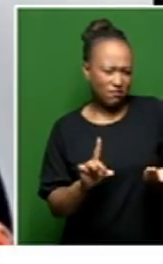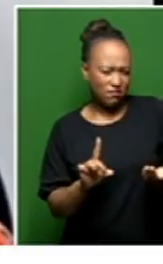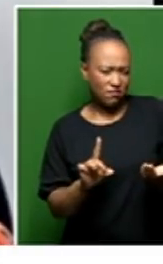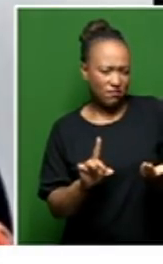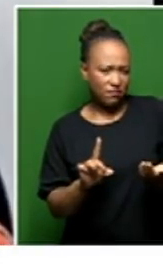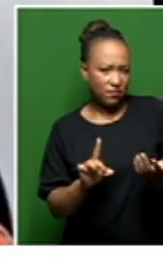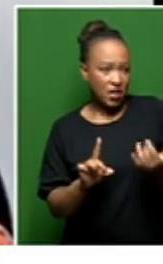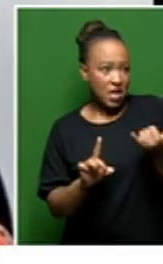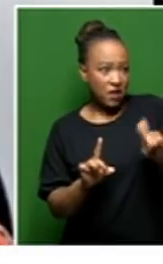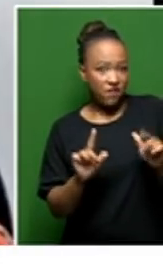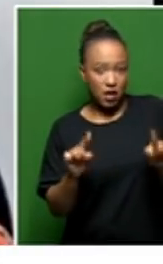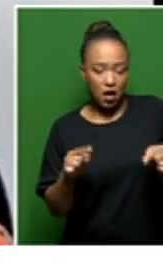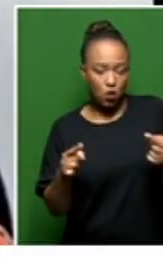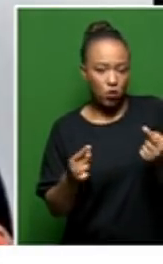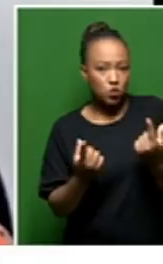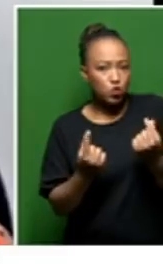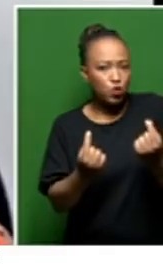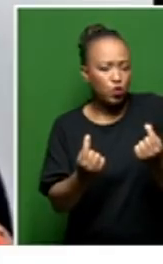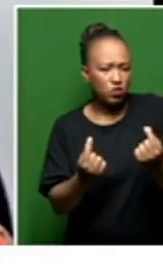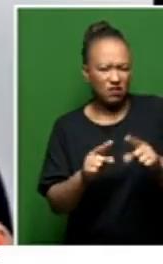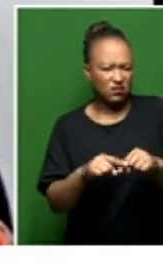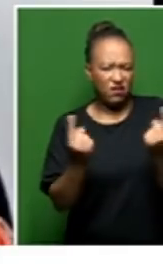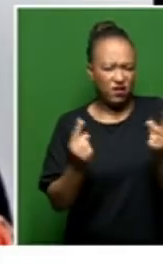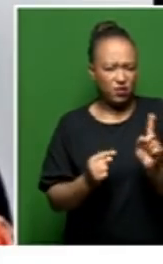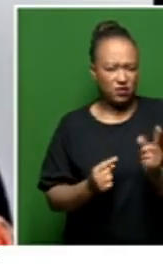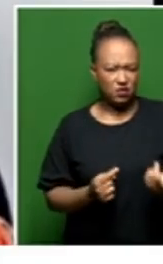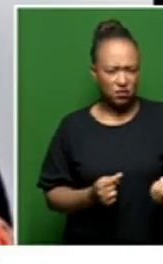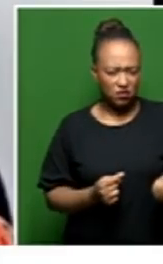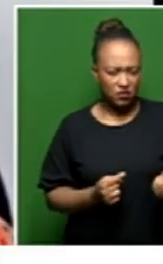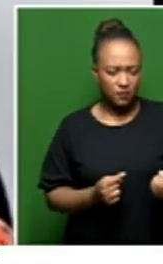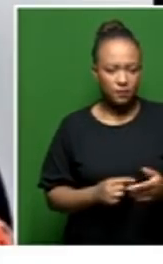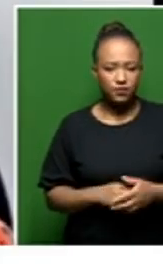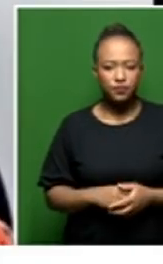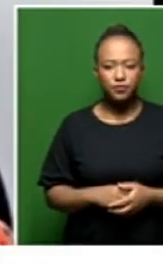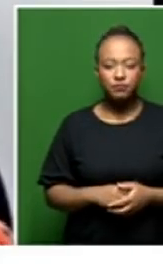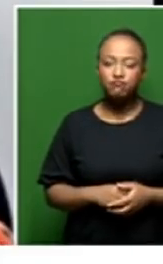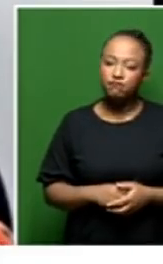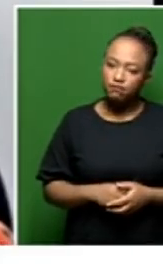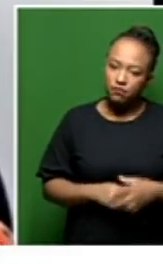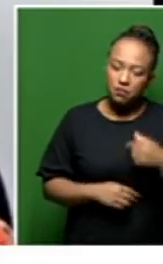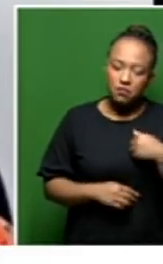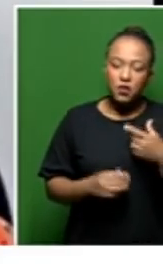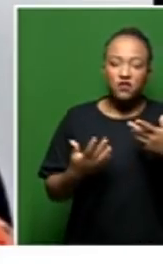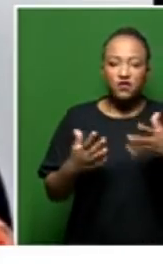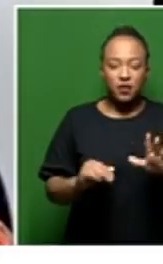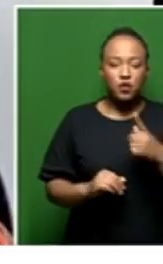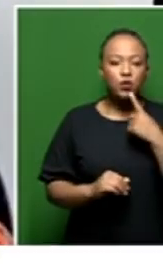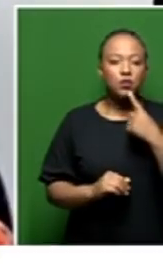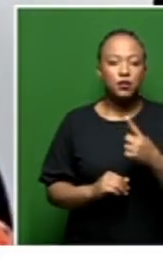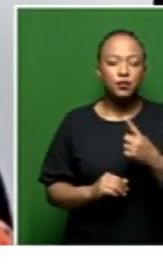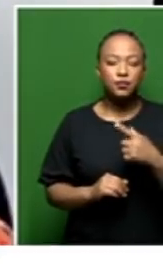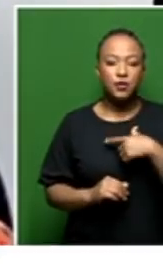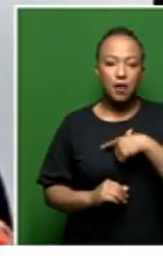if he can't do that, what's the difference? But having said that,